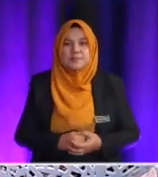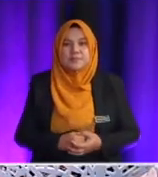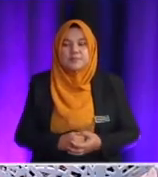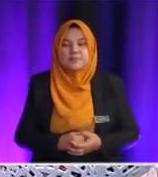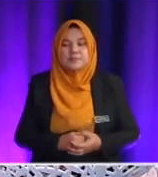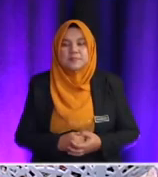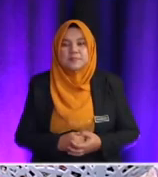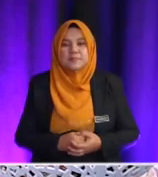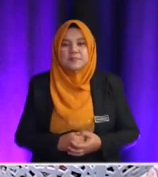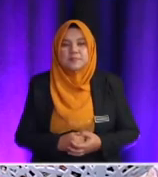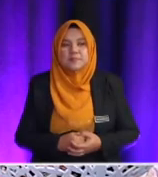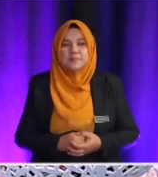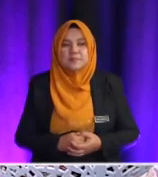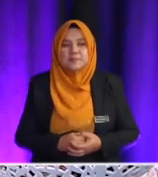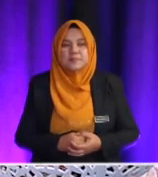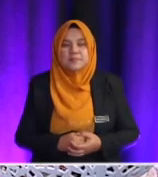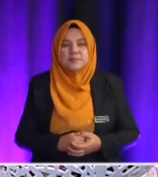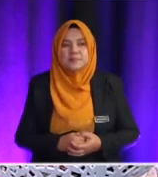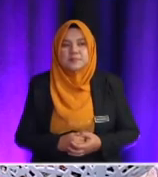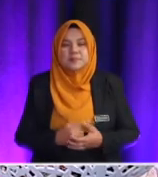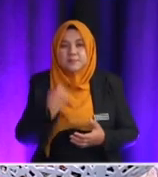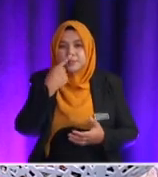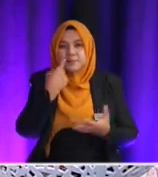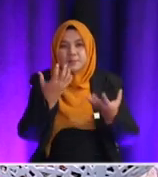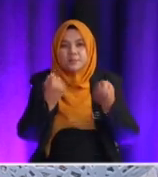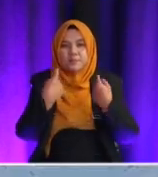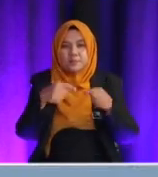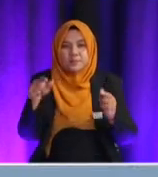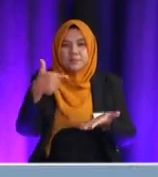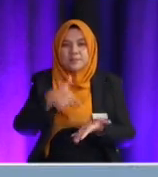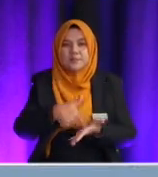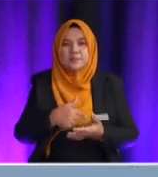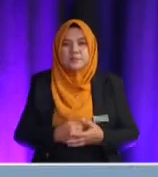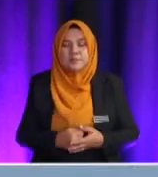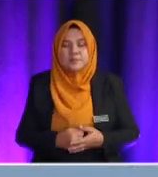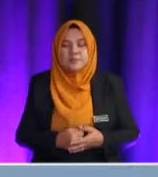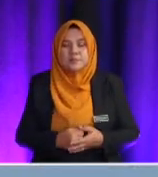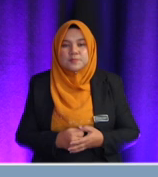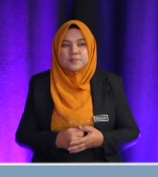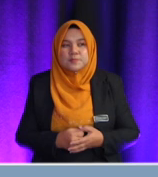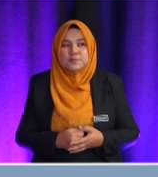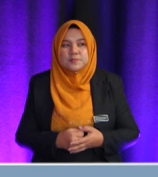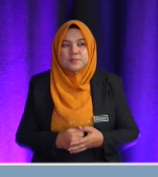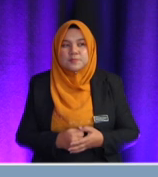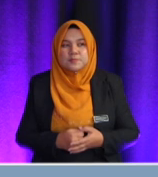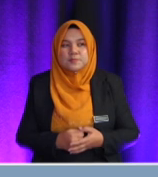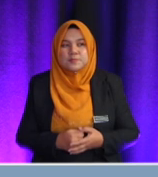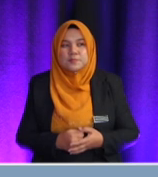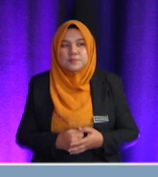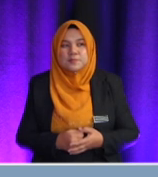has 3 now. Yeah. All right, I see okay, that. Who wants to try the next one? Okay, we have red, yellow, and